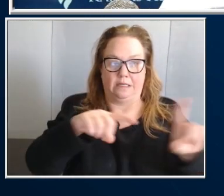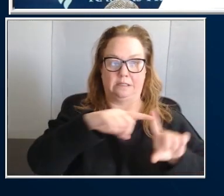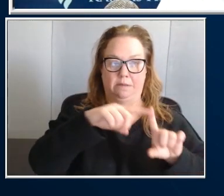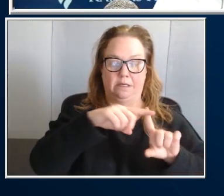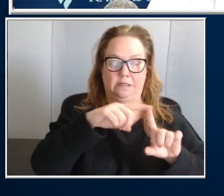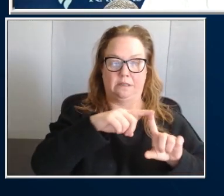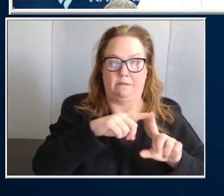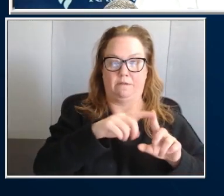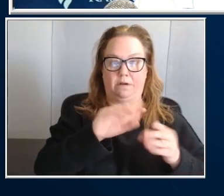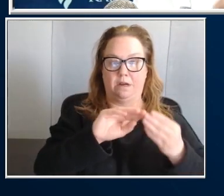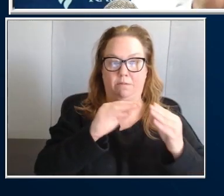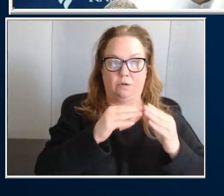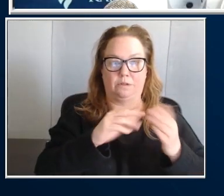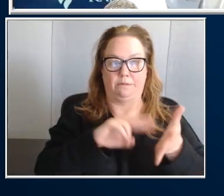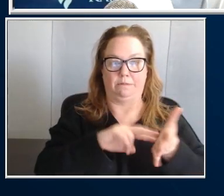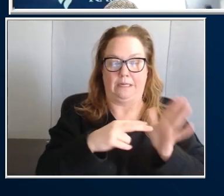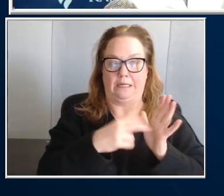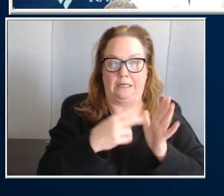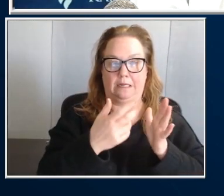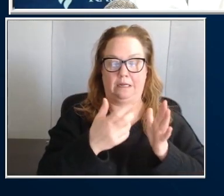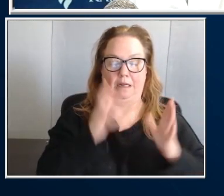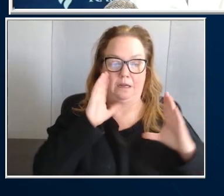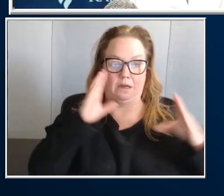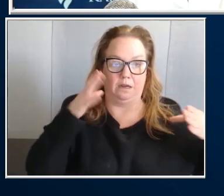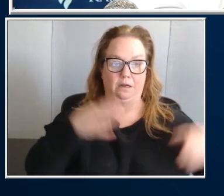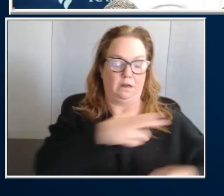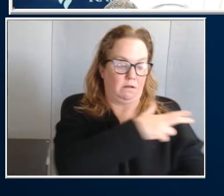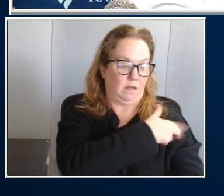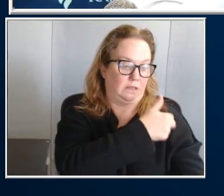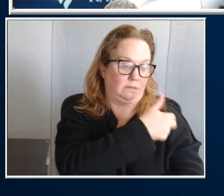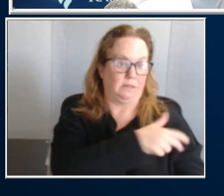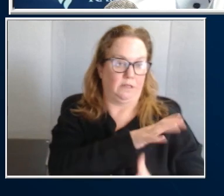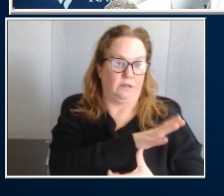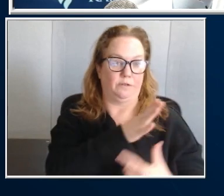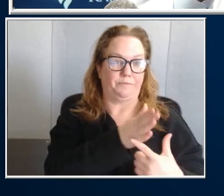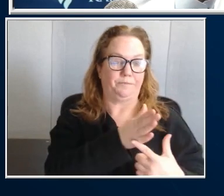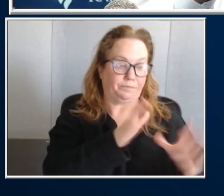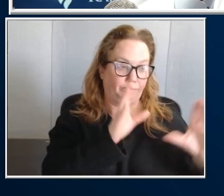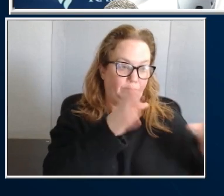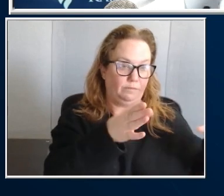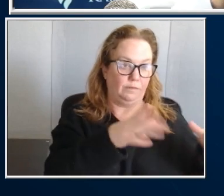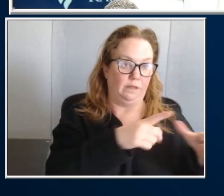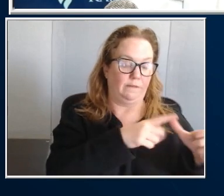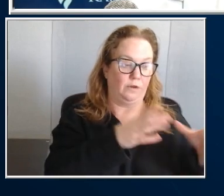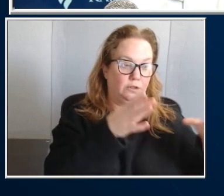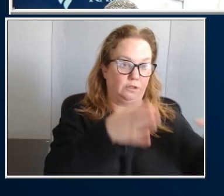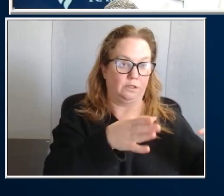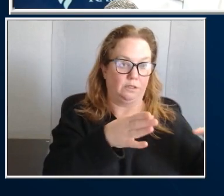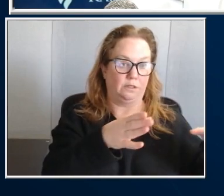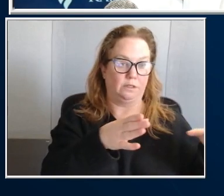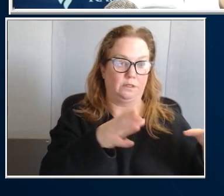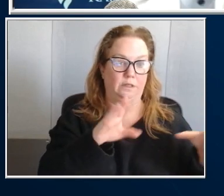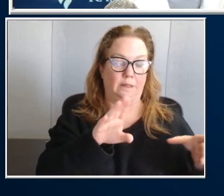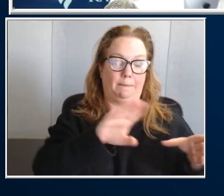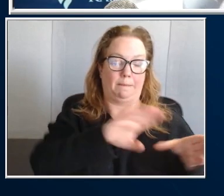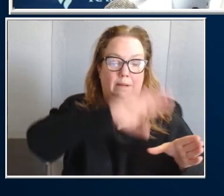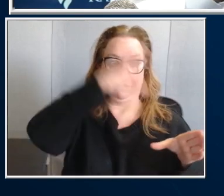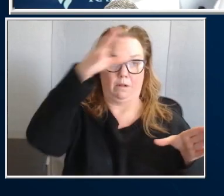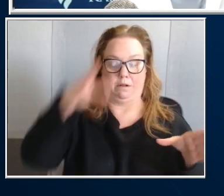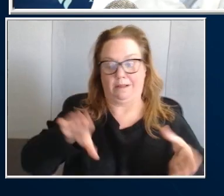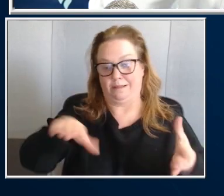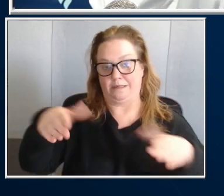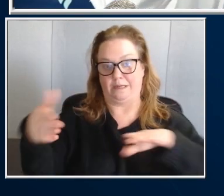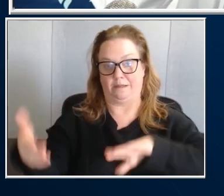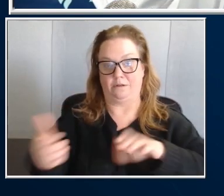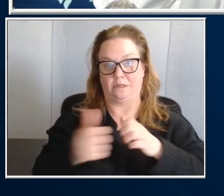Hawk, and I think there's a lot of question of hospitalizations, which are going to be the first sign, and the other bellwether will eventually be death. But there's a